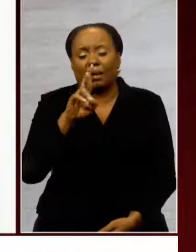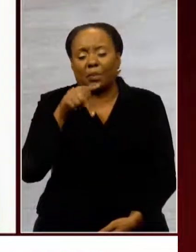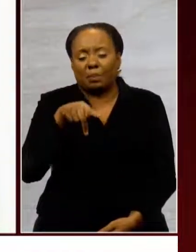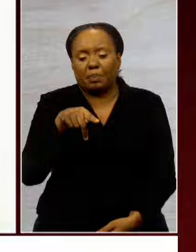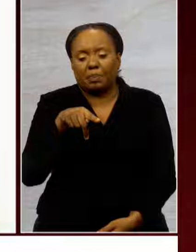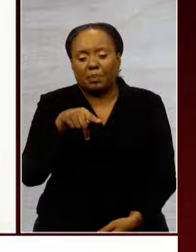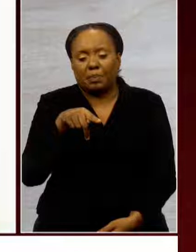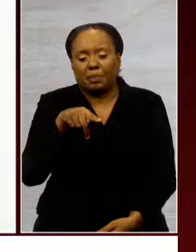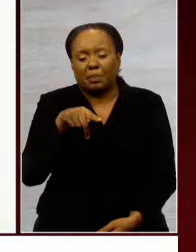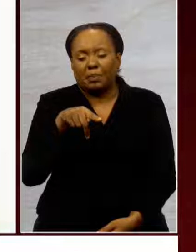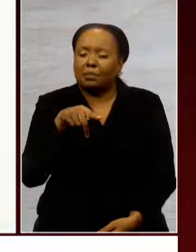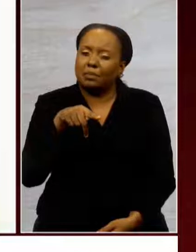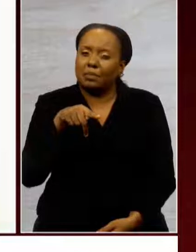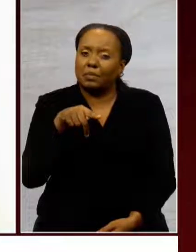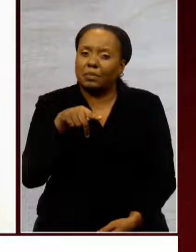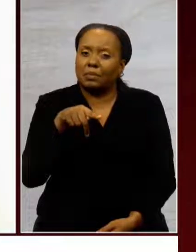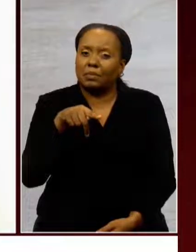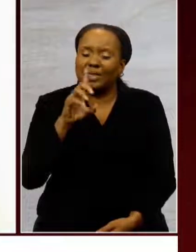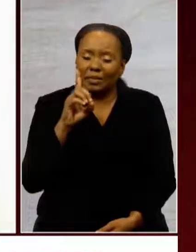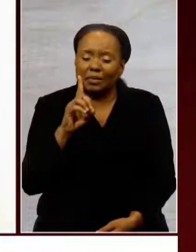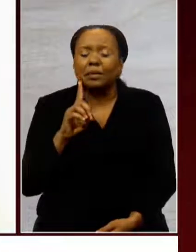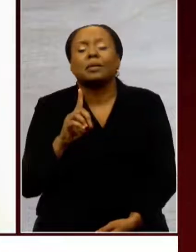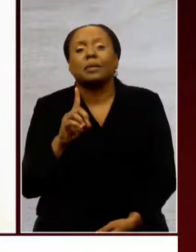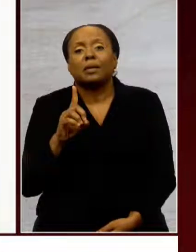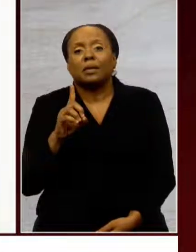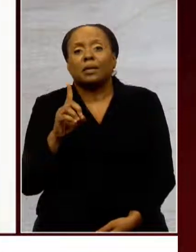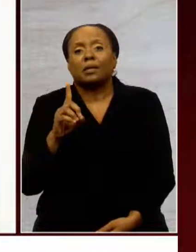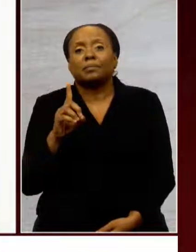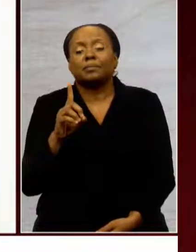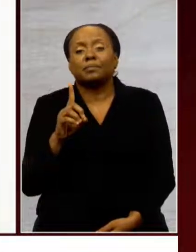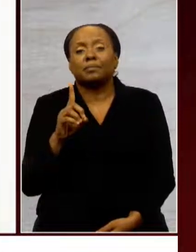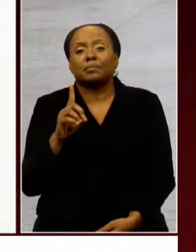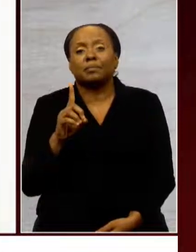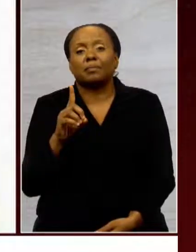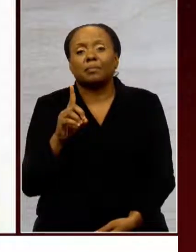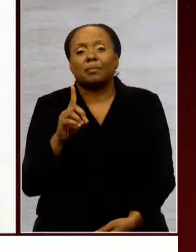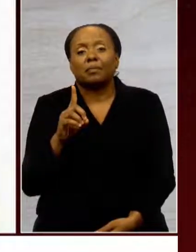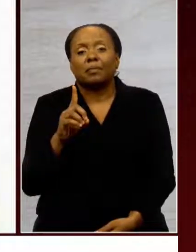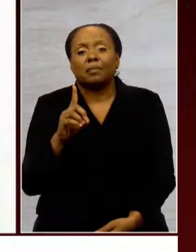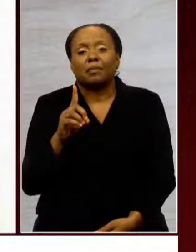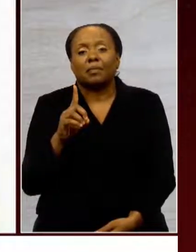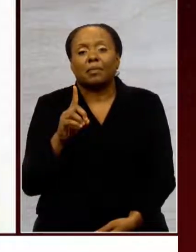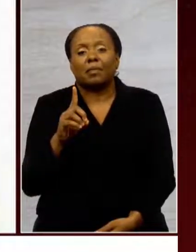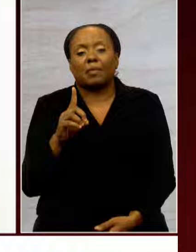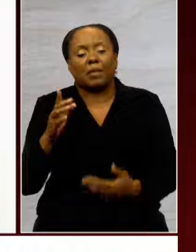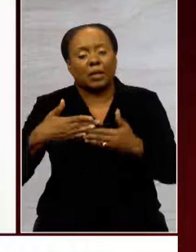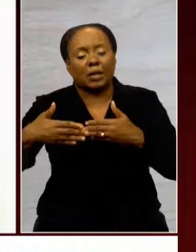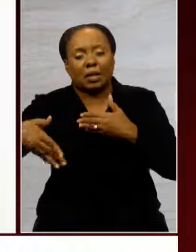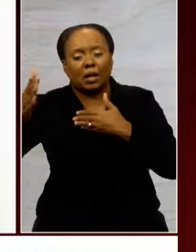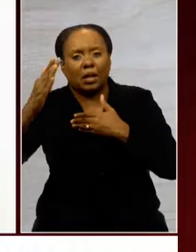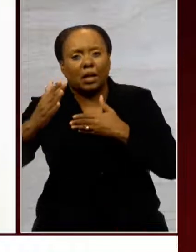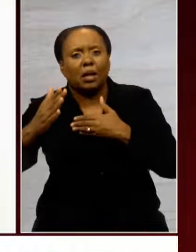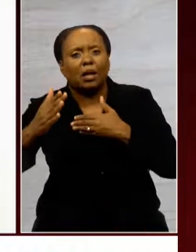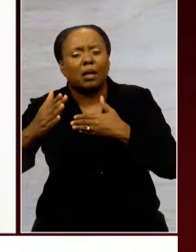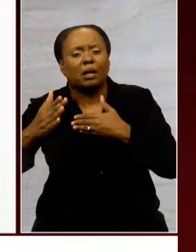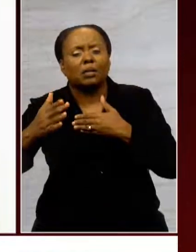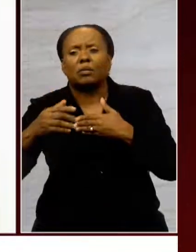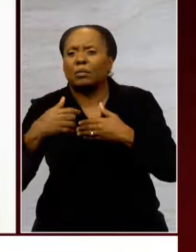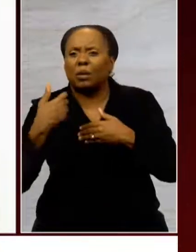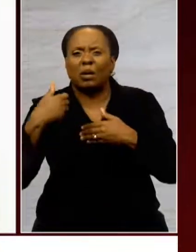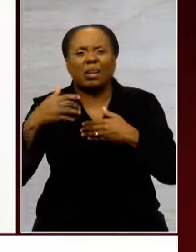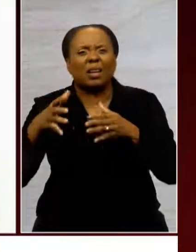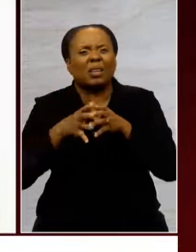this point where we are really seeking to enhance the lives of persons with disabilities